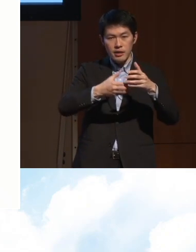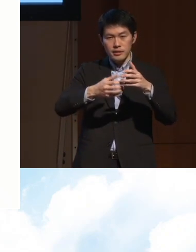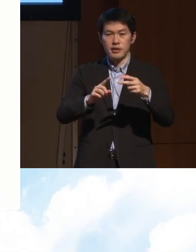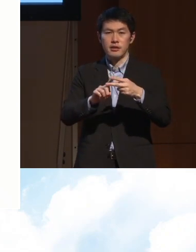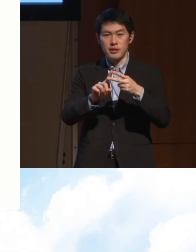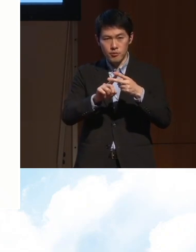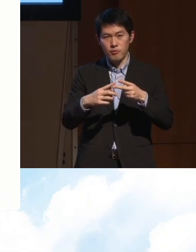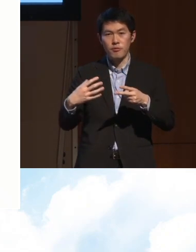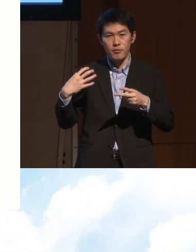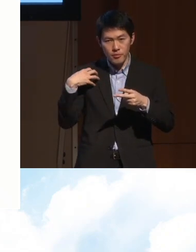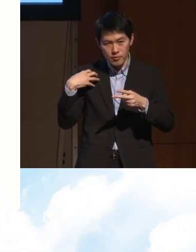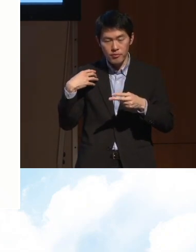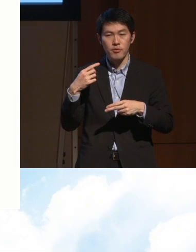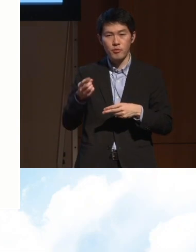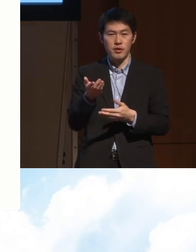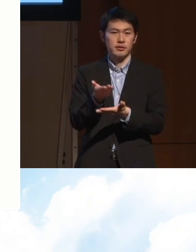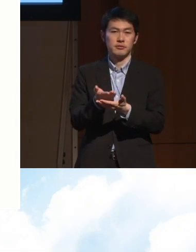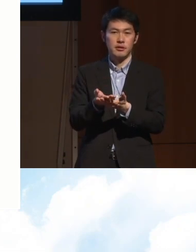disease intelligence.